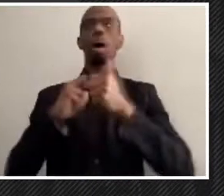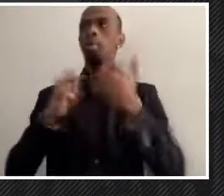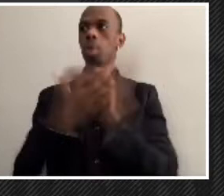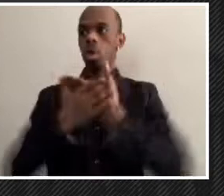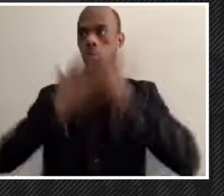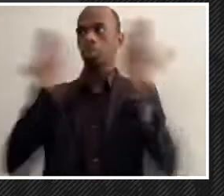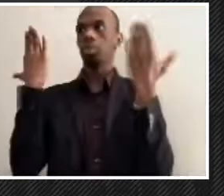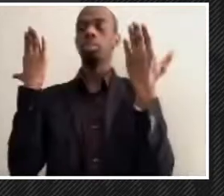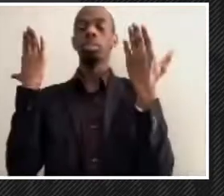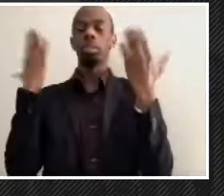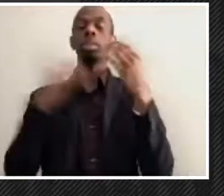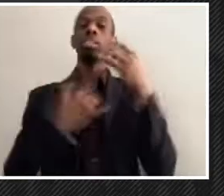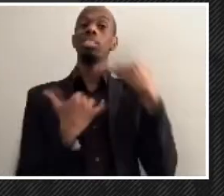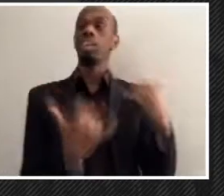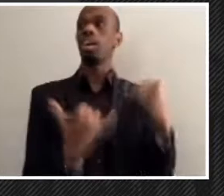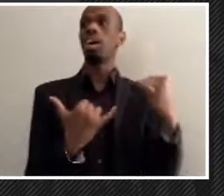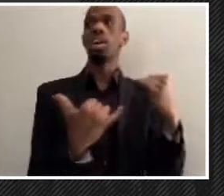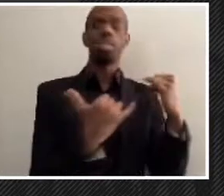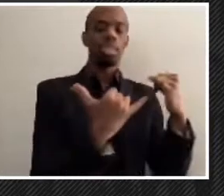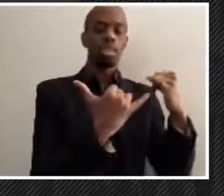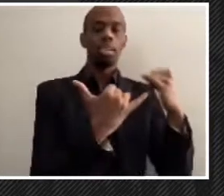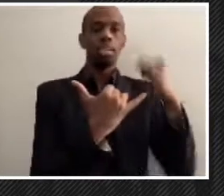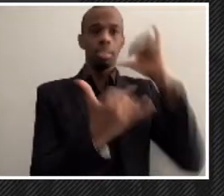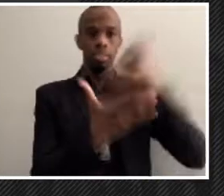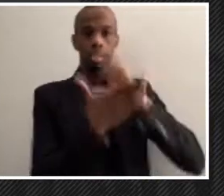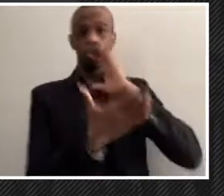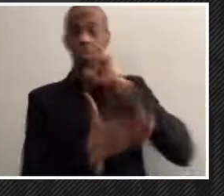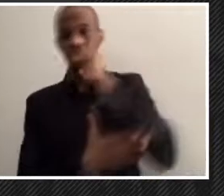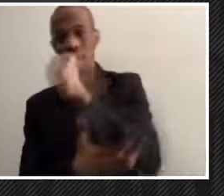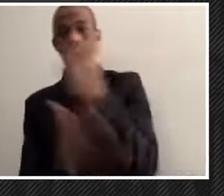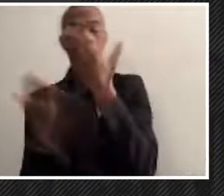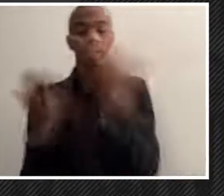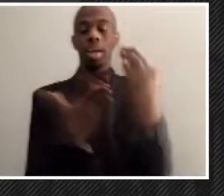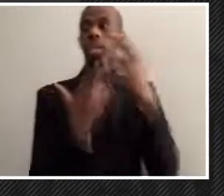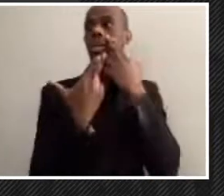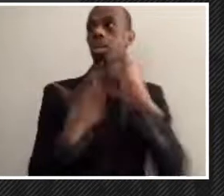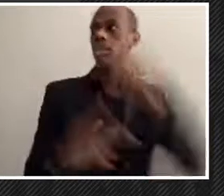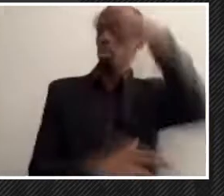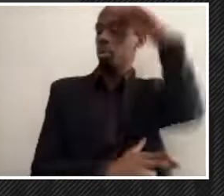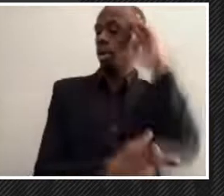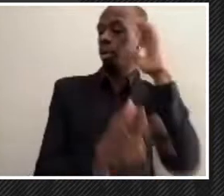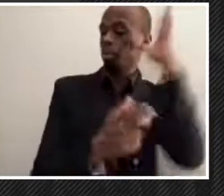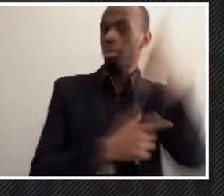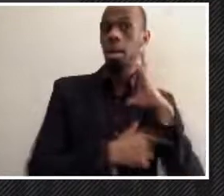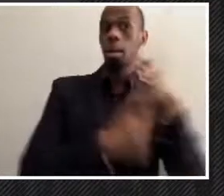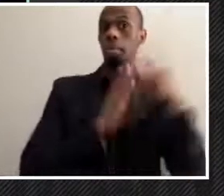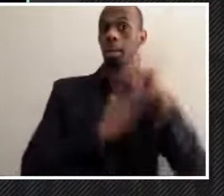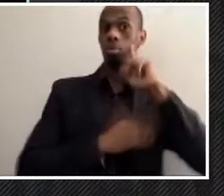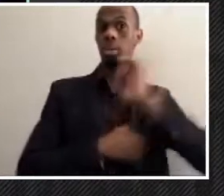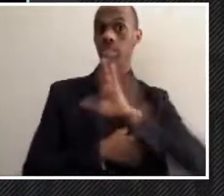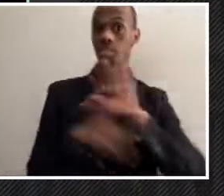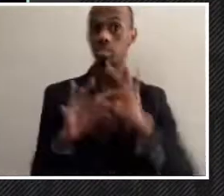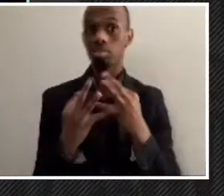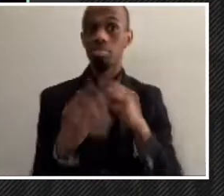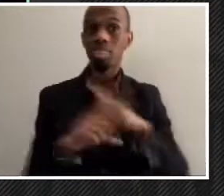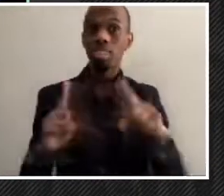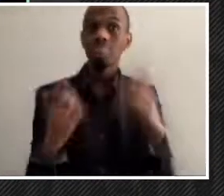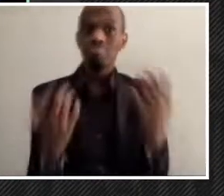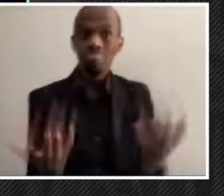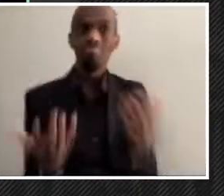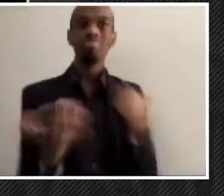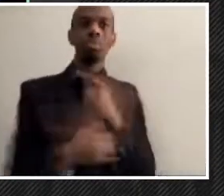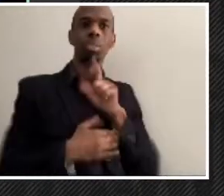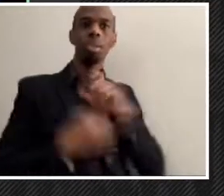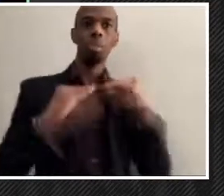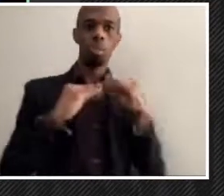but these are the type of systemic changes that we're looking for, but we also need more. We know that every organization has a